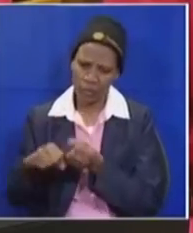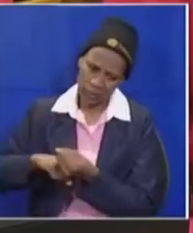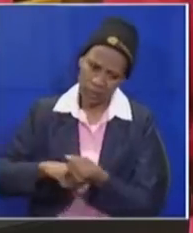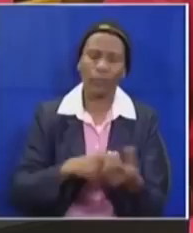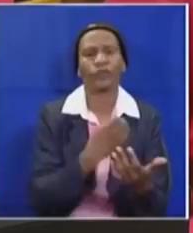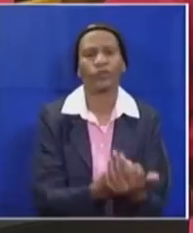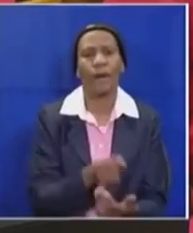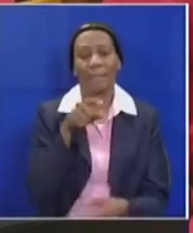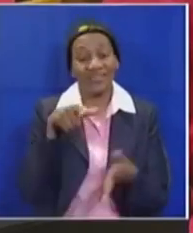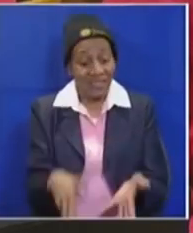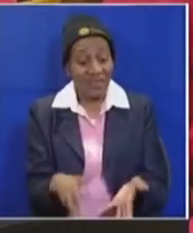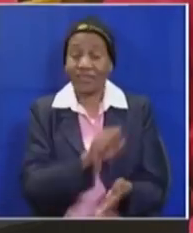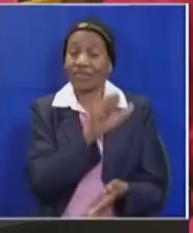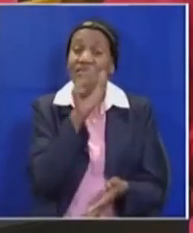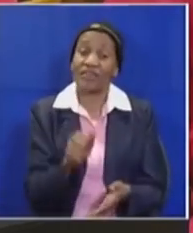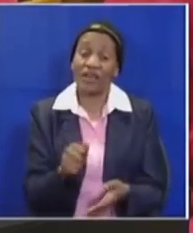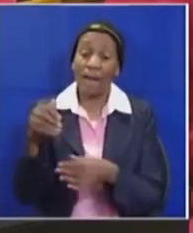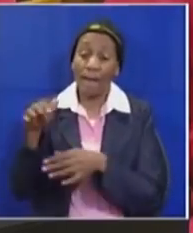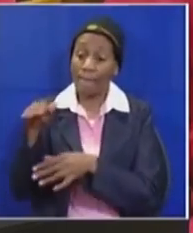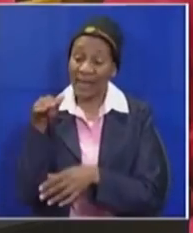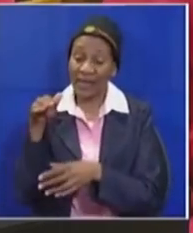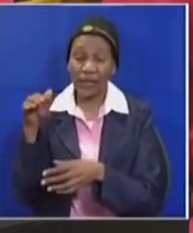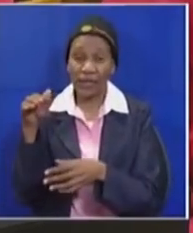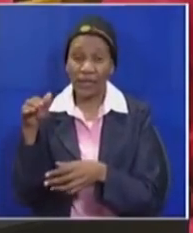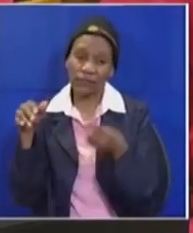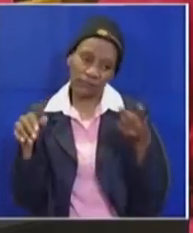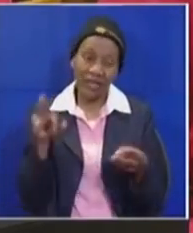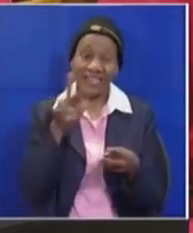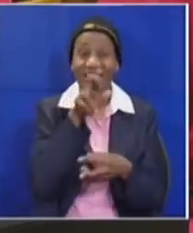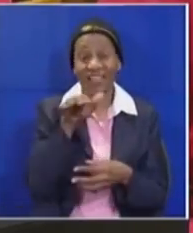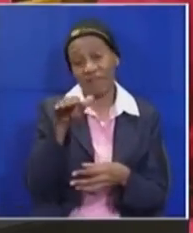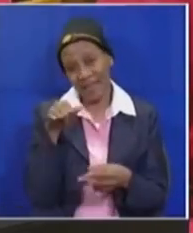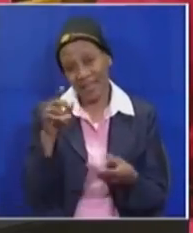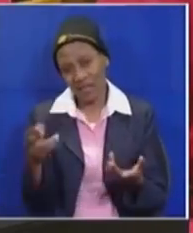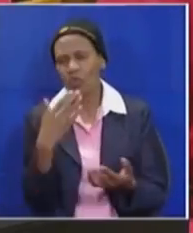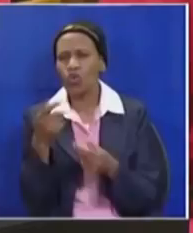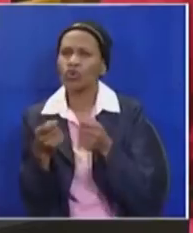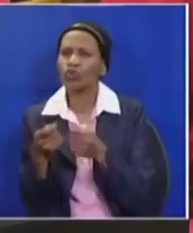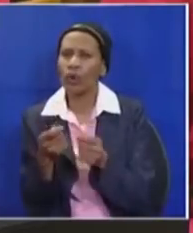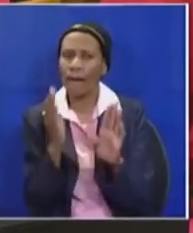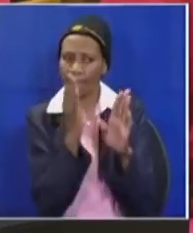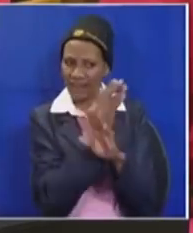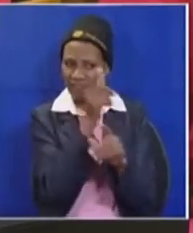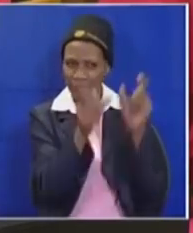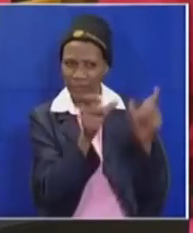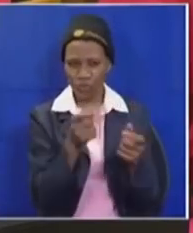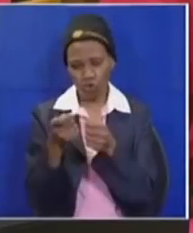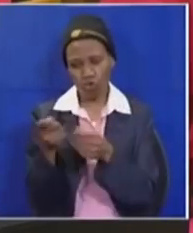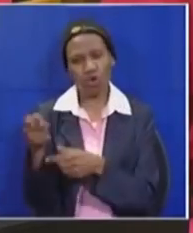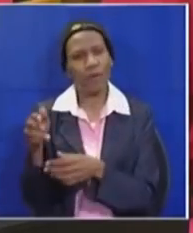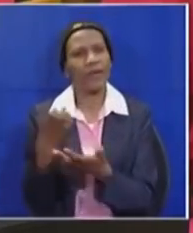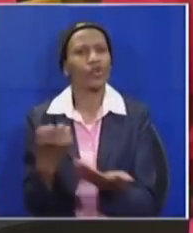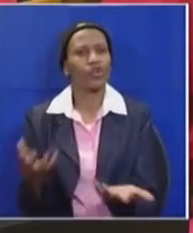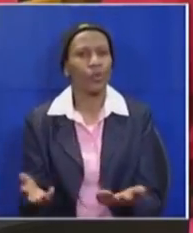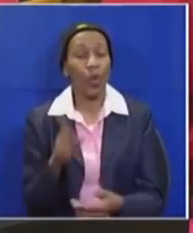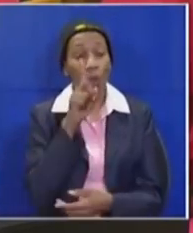but in South Africa, commercial banks and also the Reserve Bank is in the private hands, one of only 9